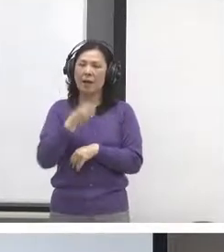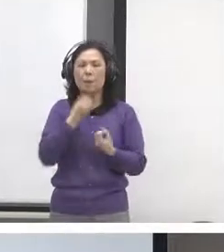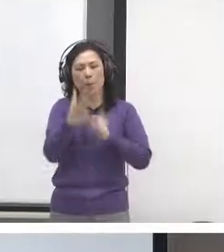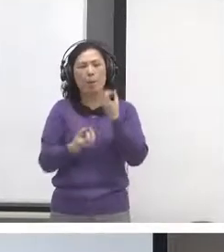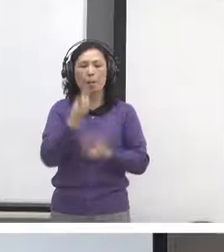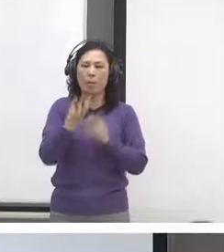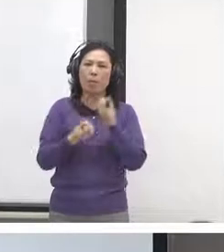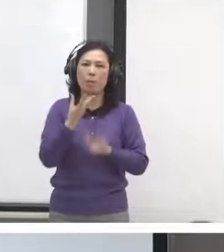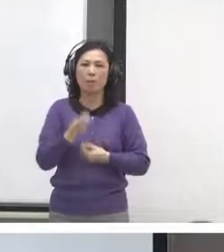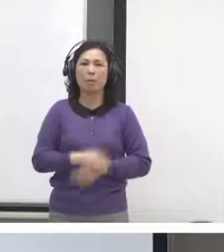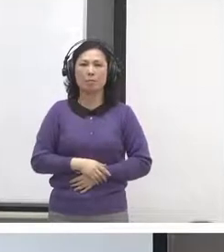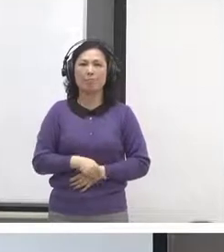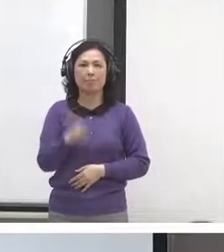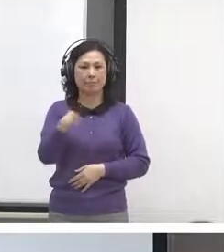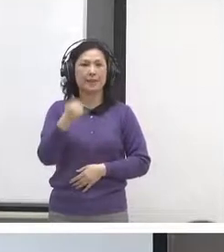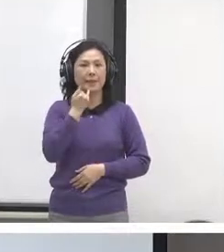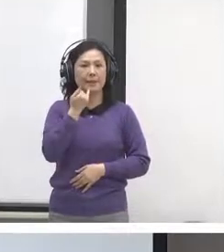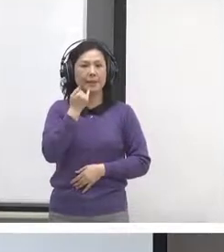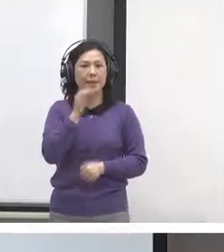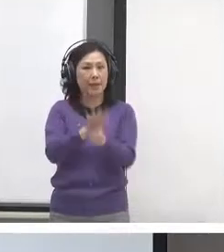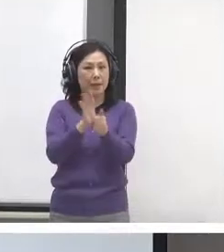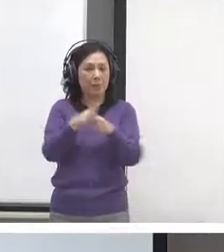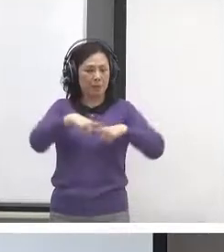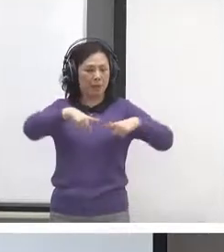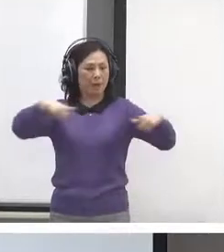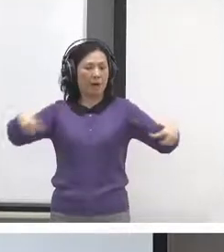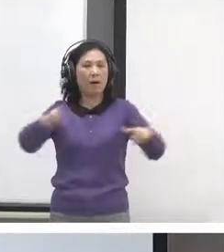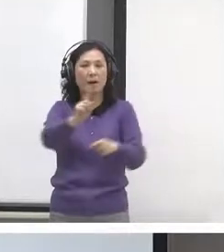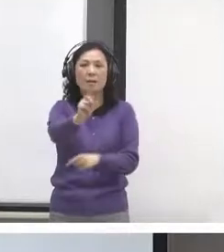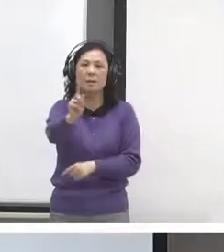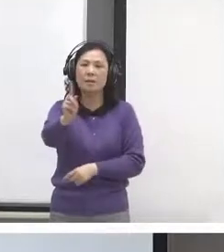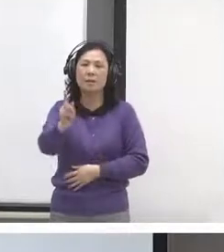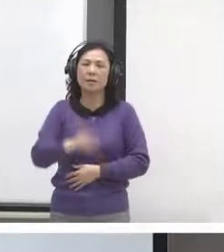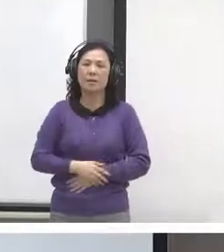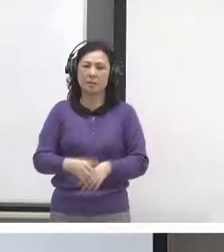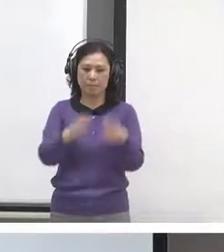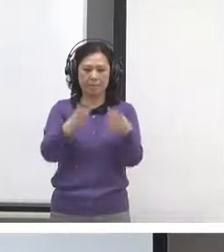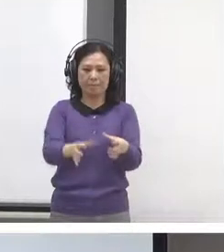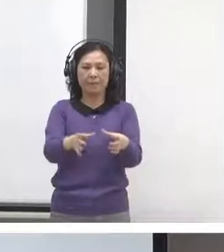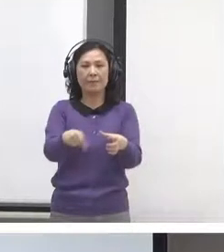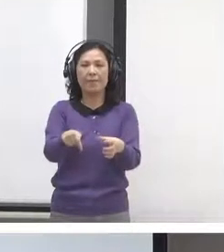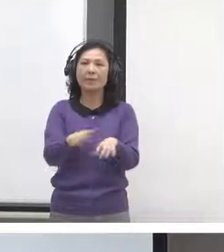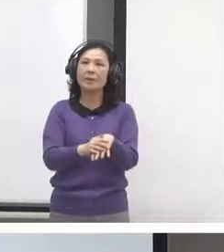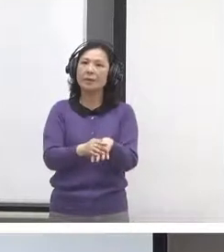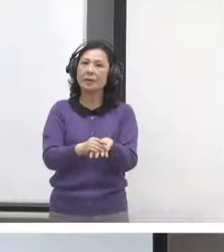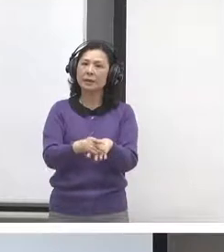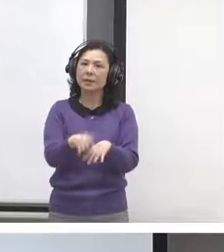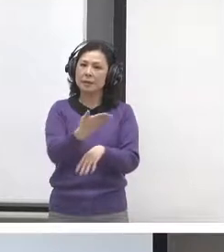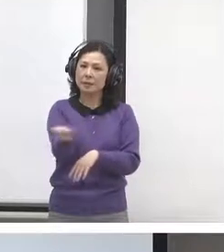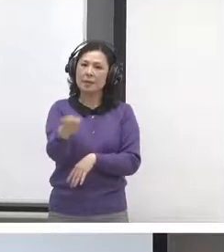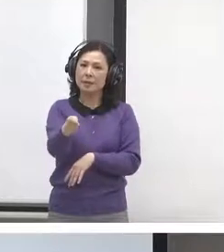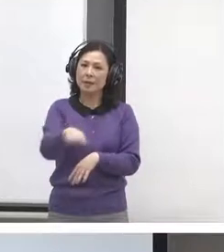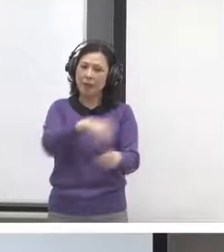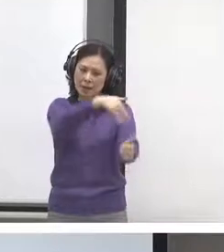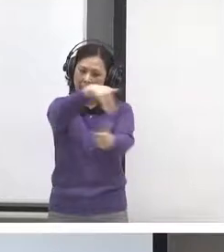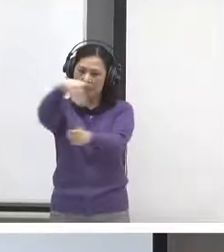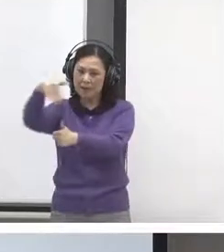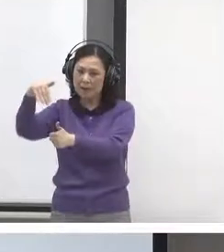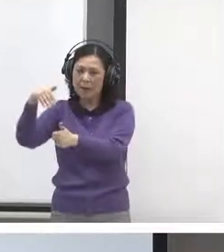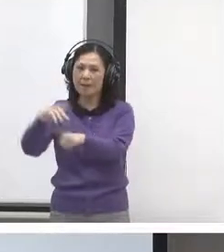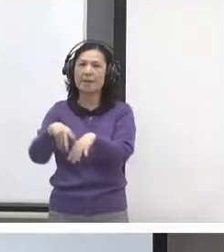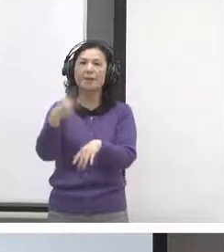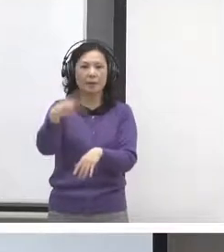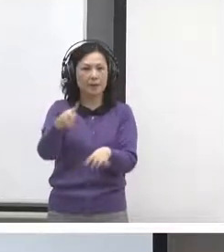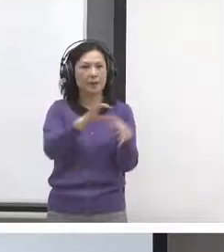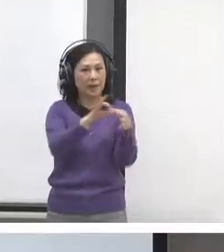broadly. Secondly, it's also to build a platform that is dedicated exclusively to recruiting and connecting